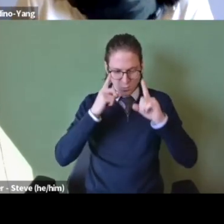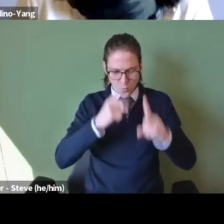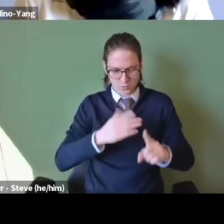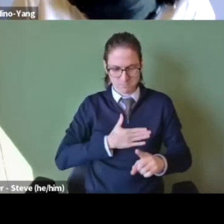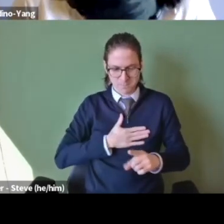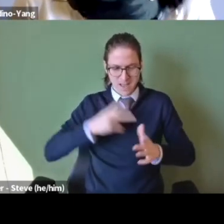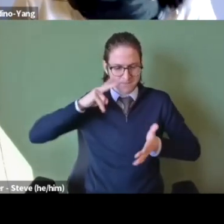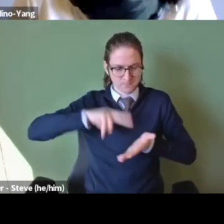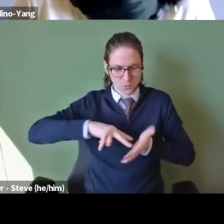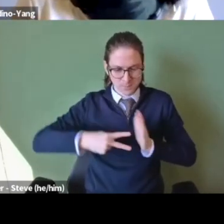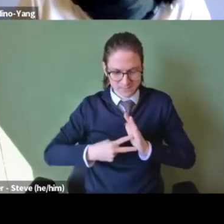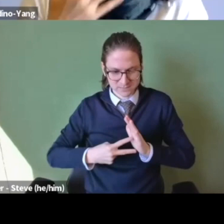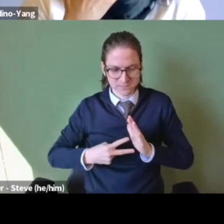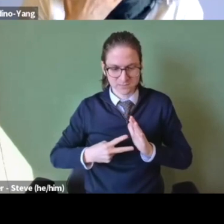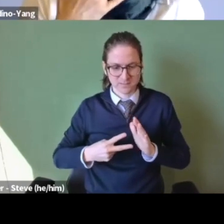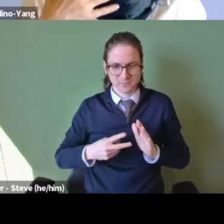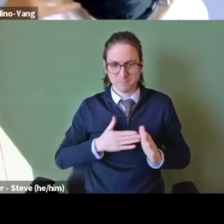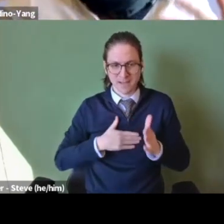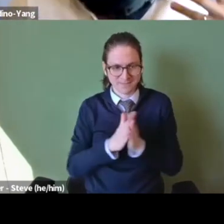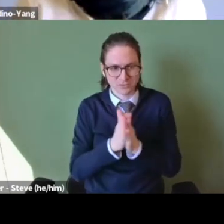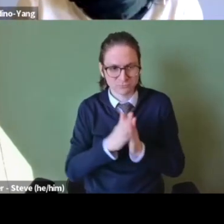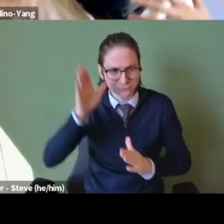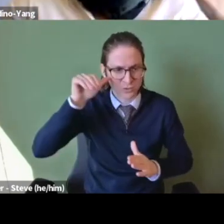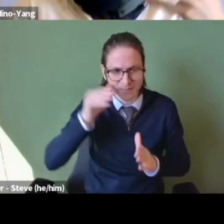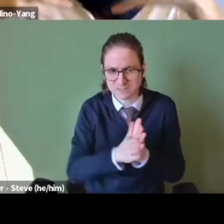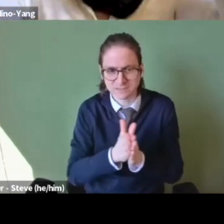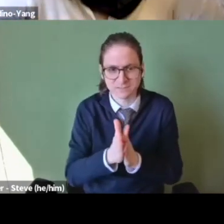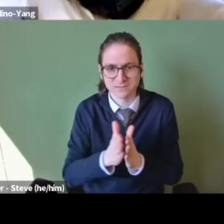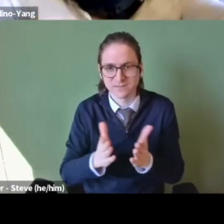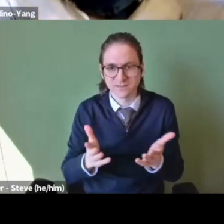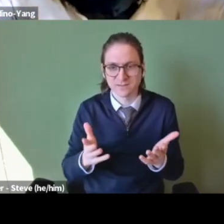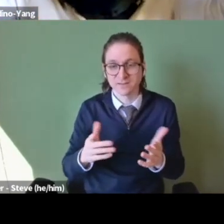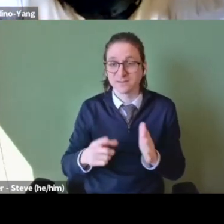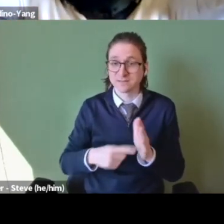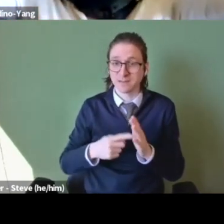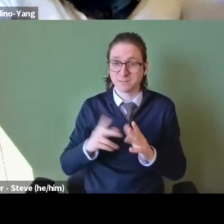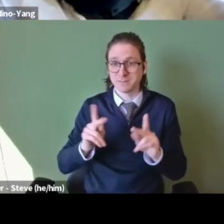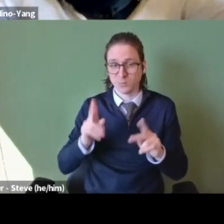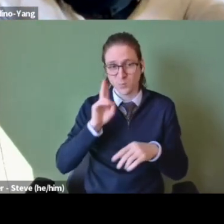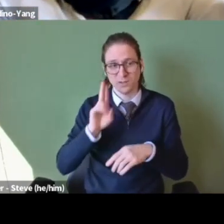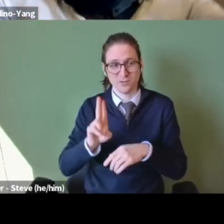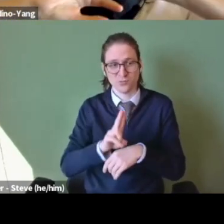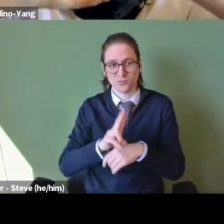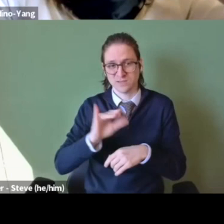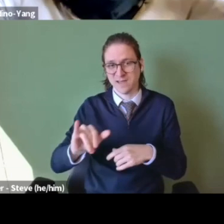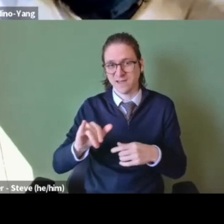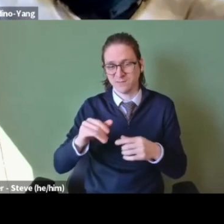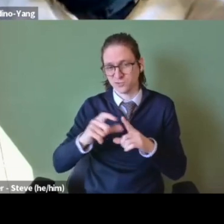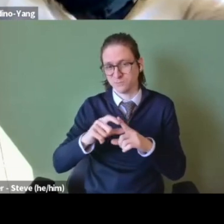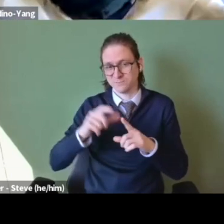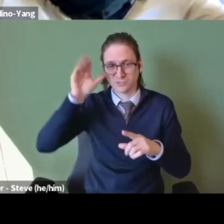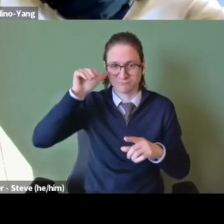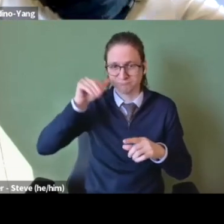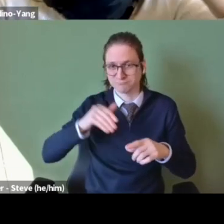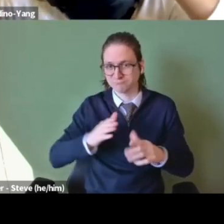determination, motivation, deep intrinsic motivation, people describe, and at the same time, these broader, more what we're going to